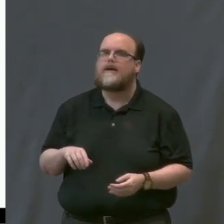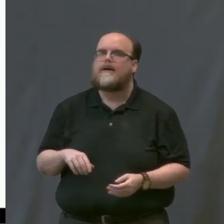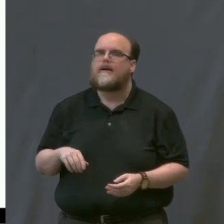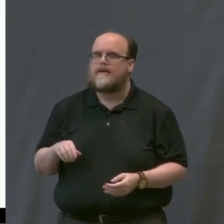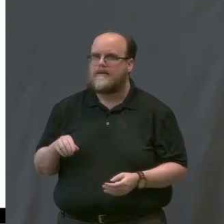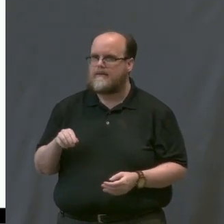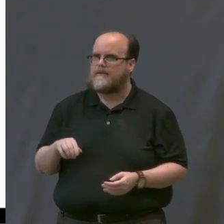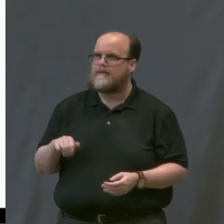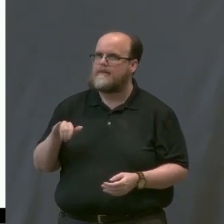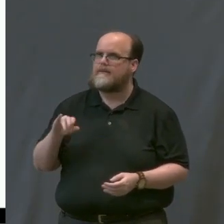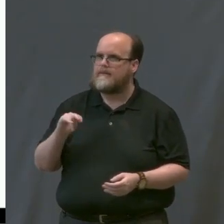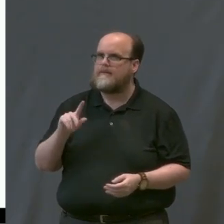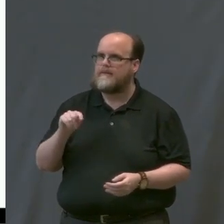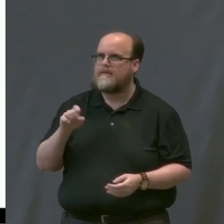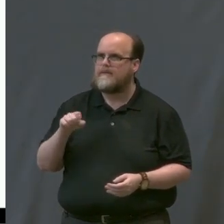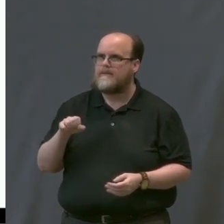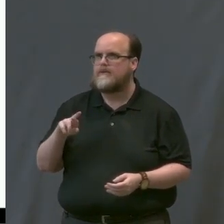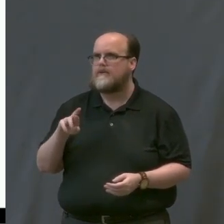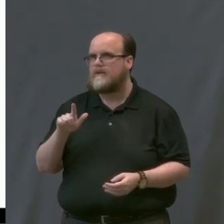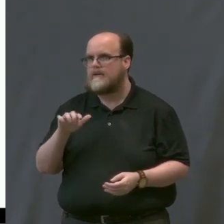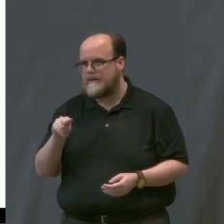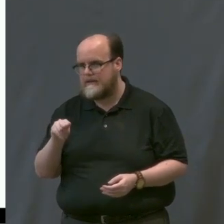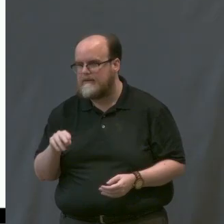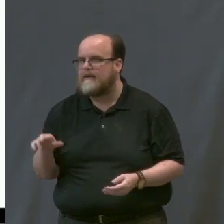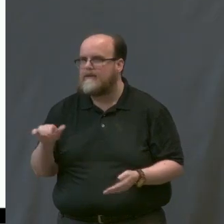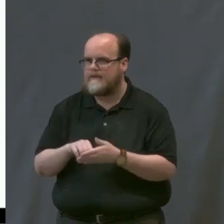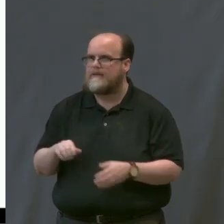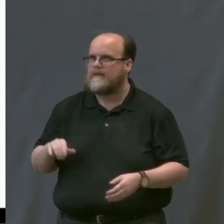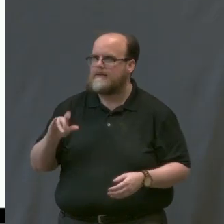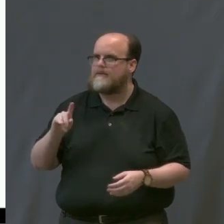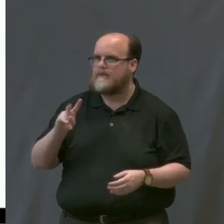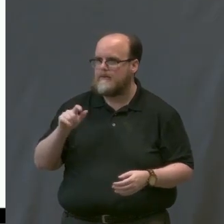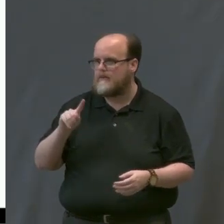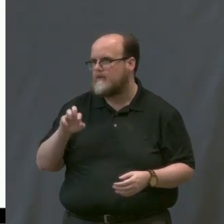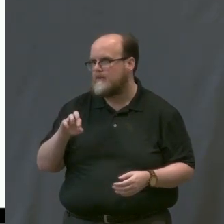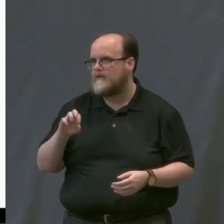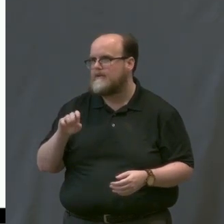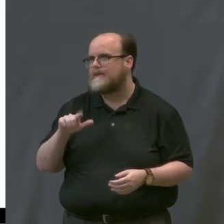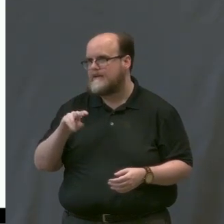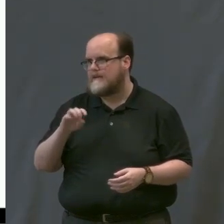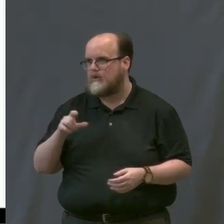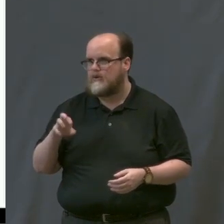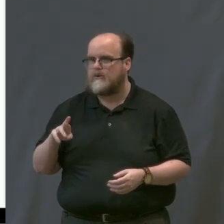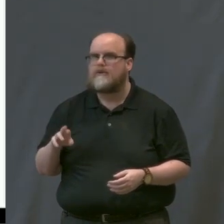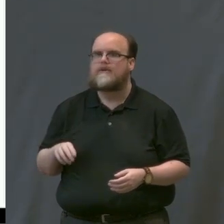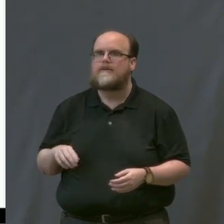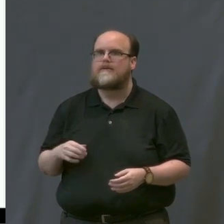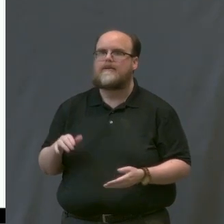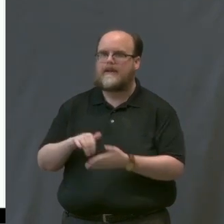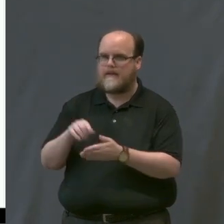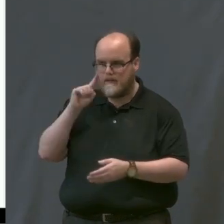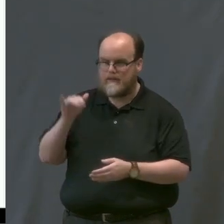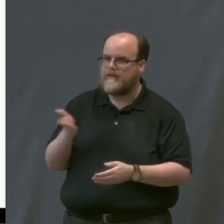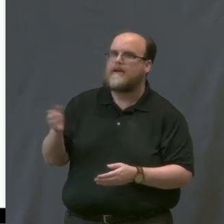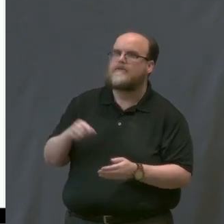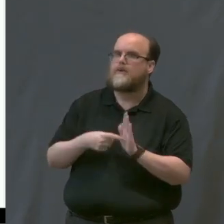INTERLIN. Well, you may be able to see that. That's the interlinear. When you go to the interlinear page, it looks like this. Now, I've